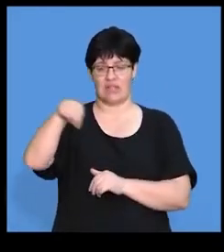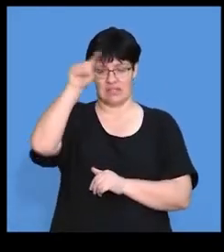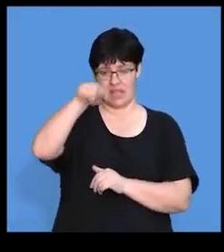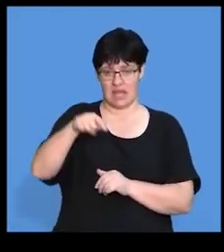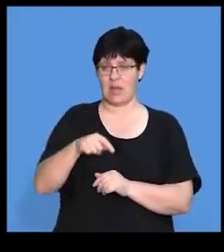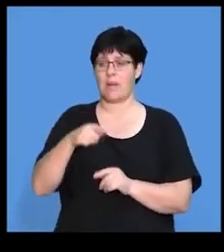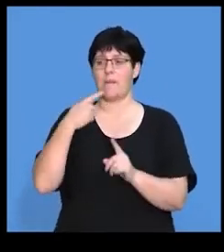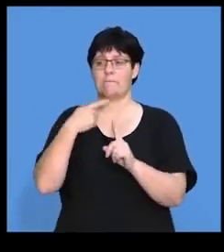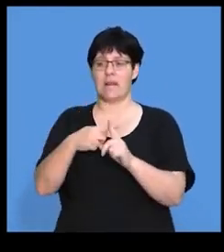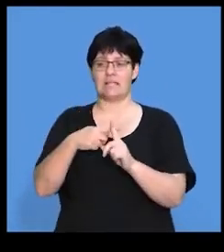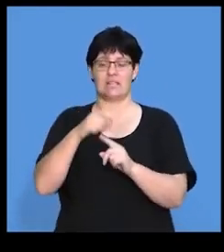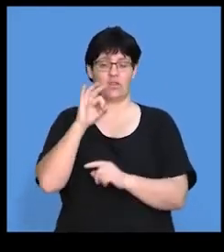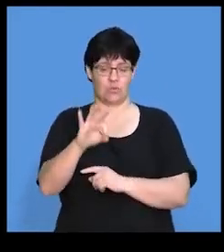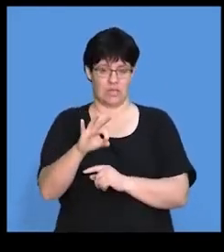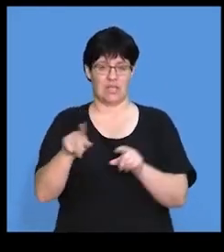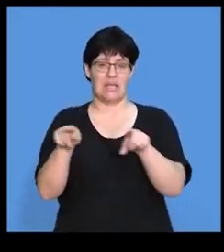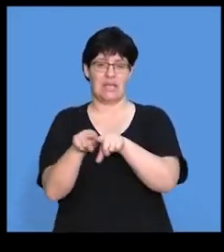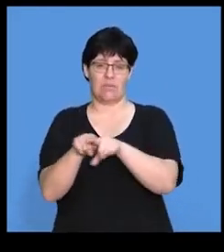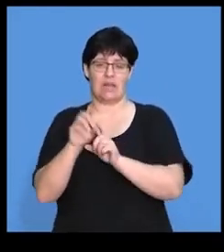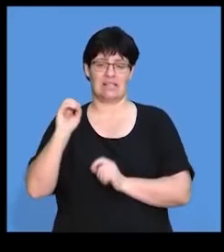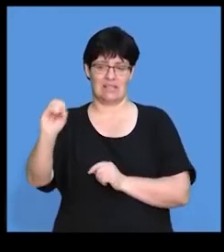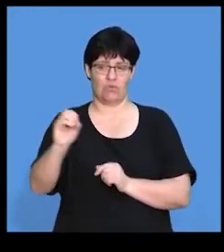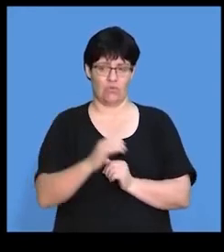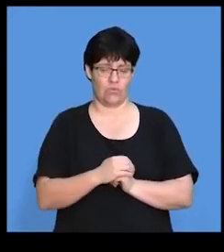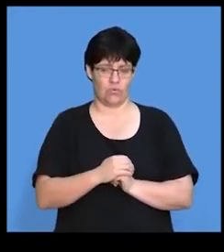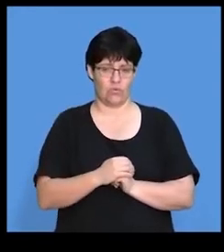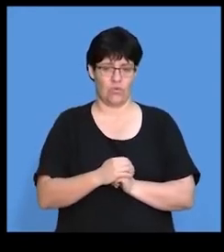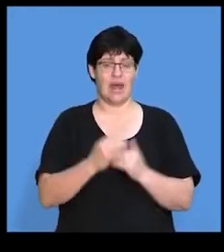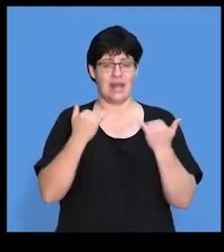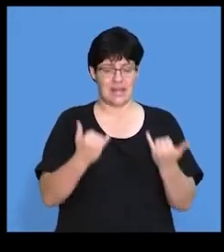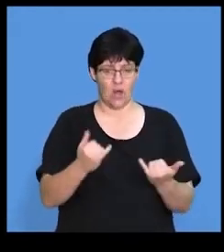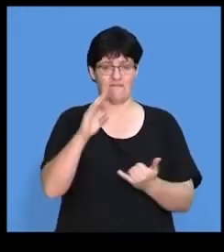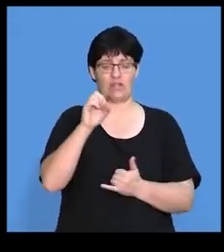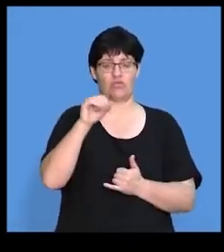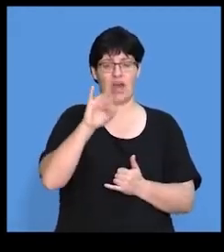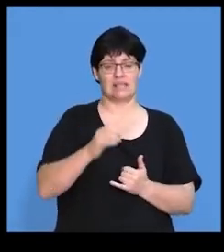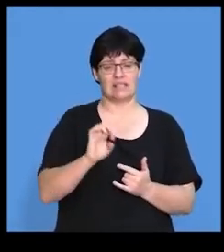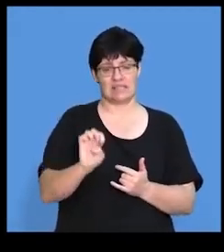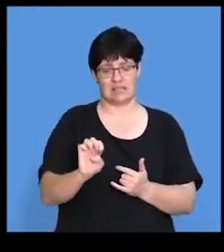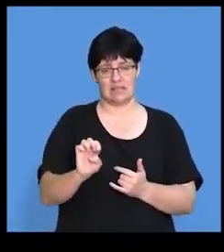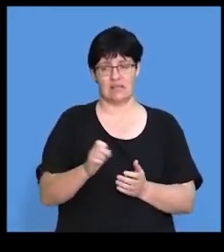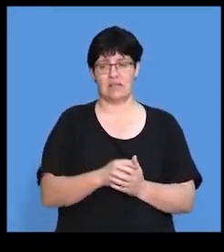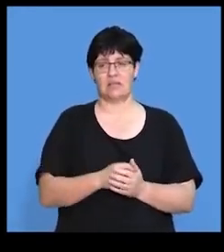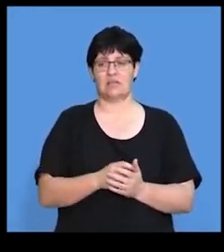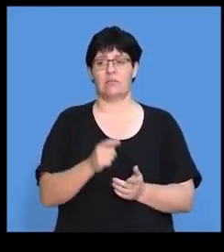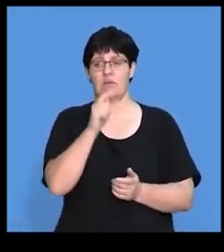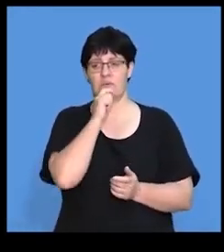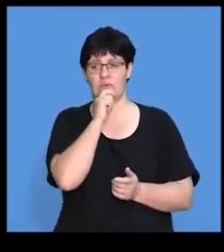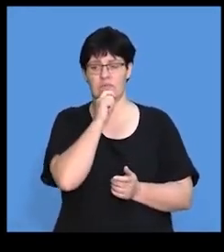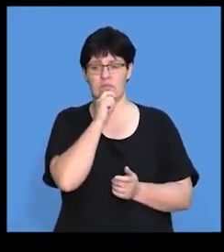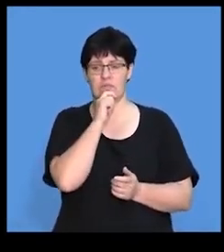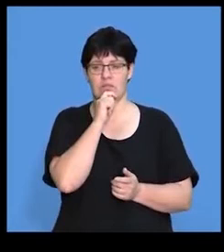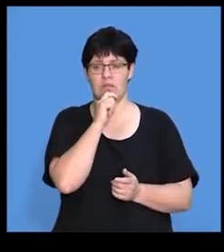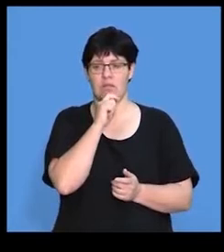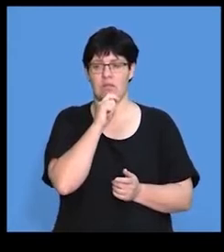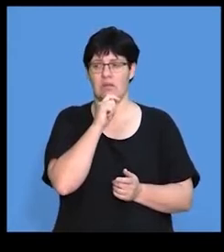theta, and I have plus 3, and that's all equal to 0. I can now factorize this expression. I'm just going to